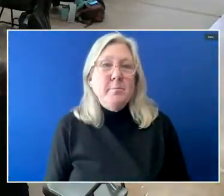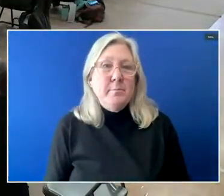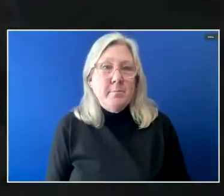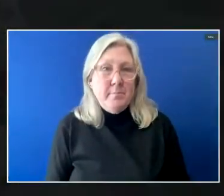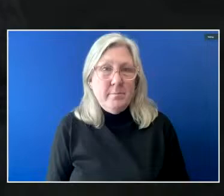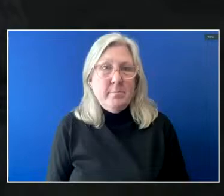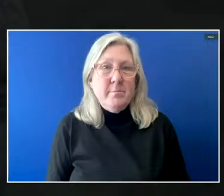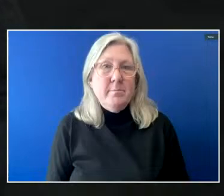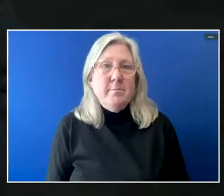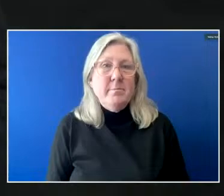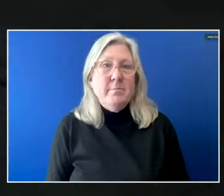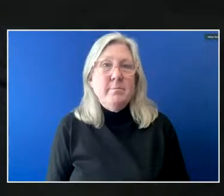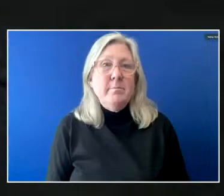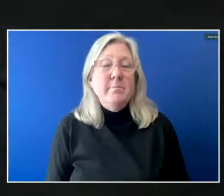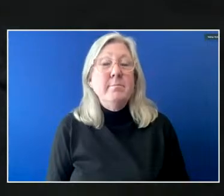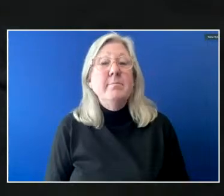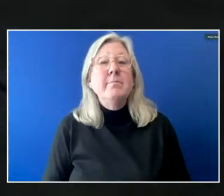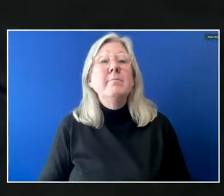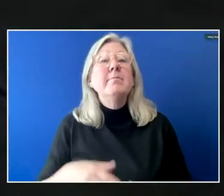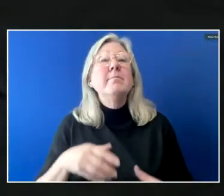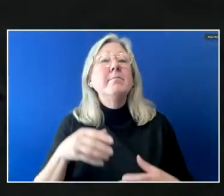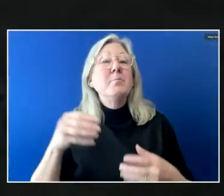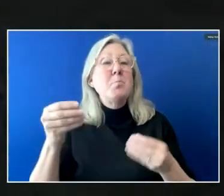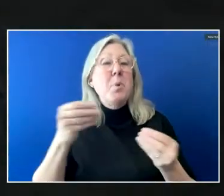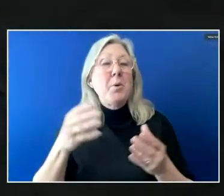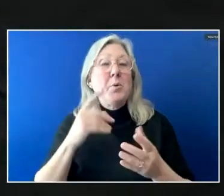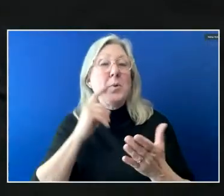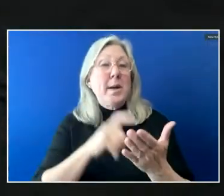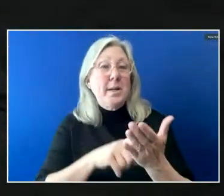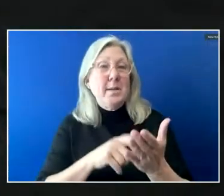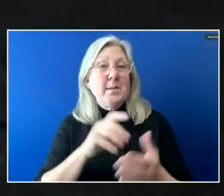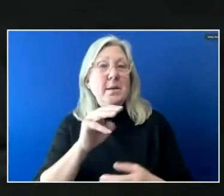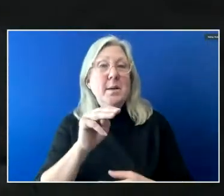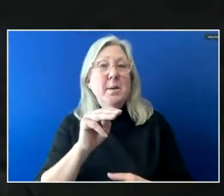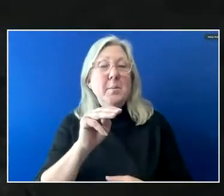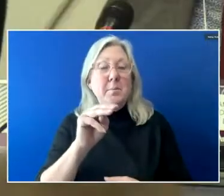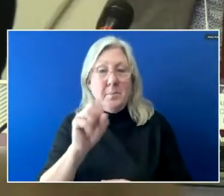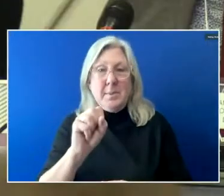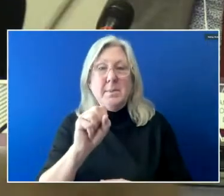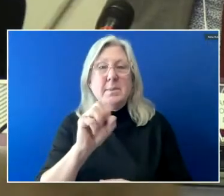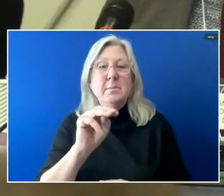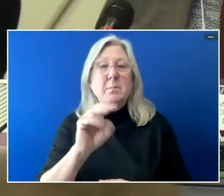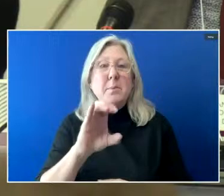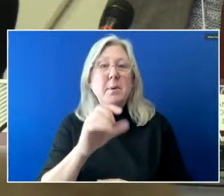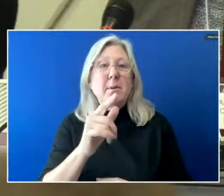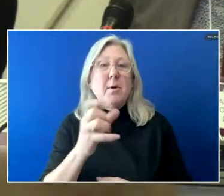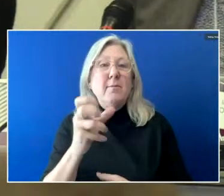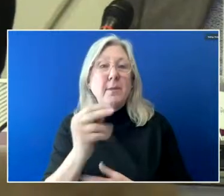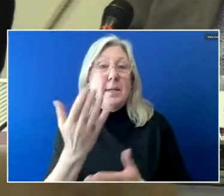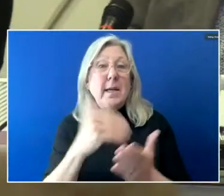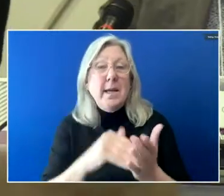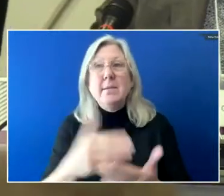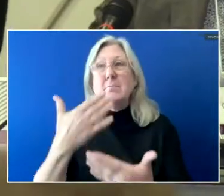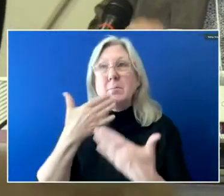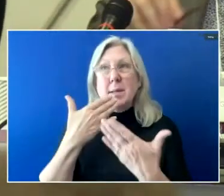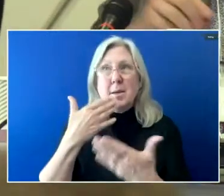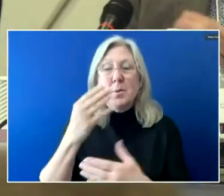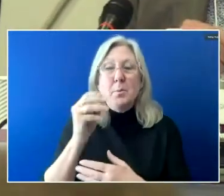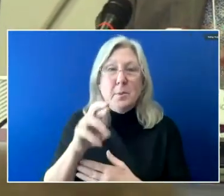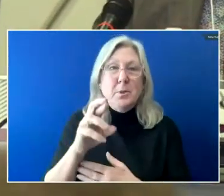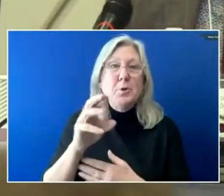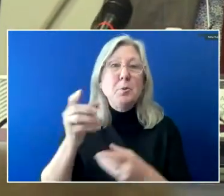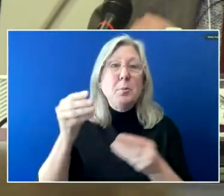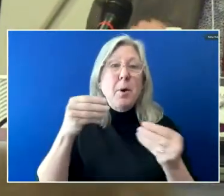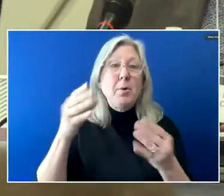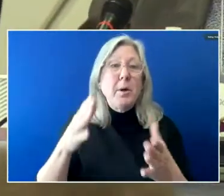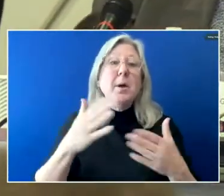acclamation moderator recognizes um Ms Molin again thank you Mr moderator it is my